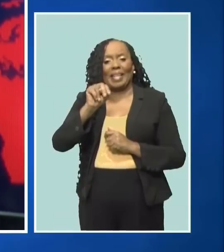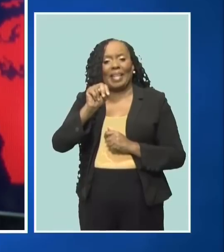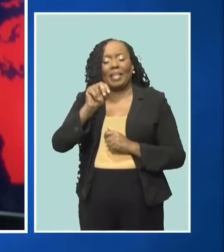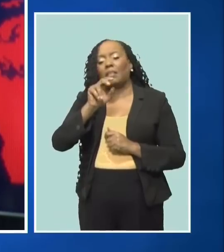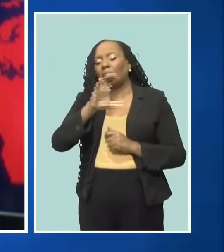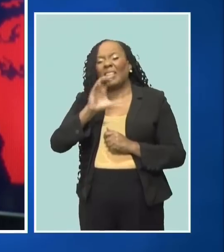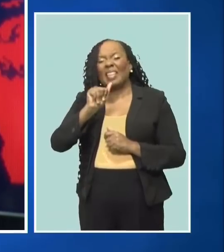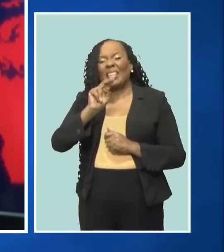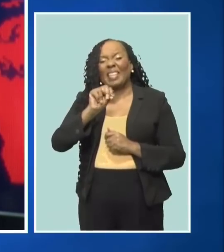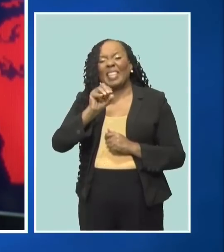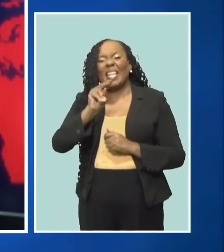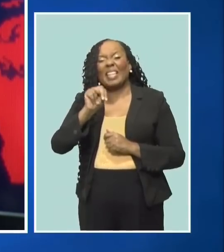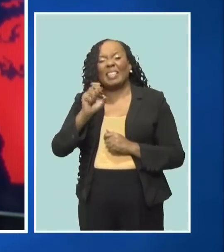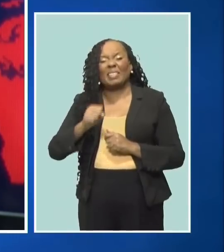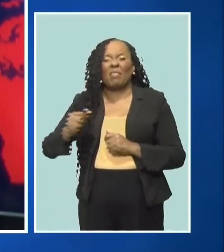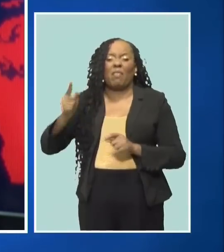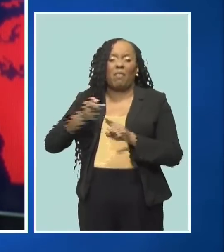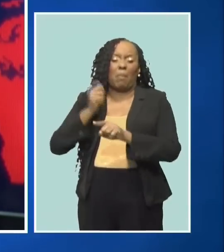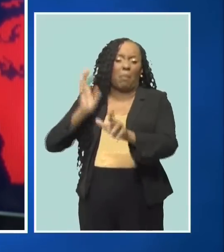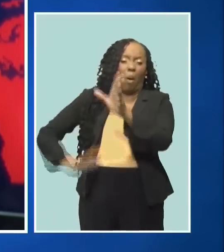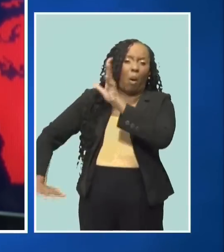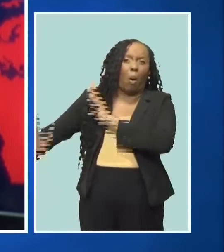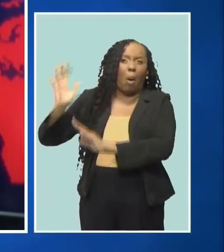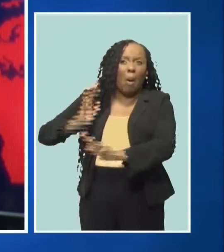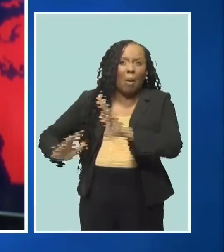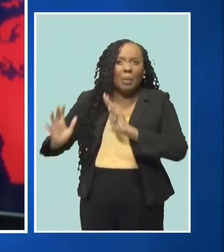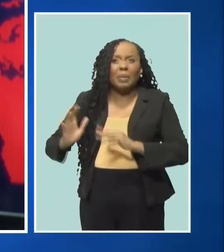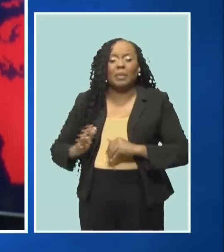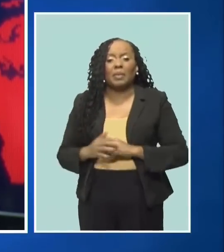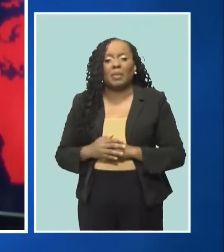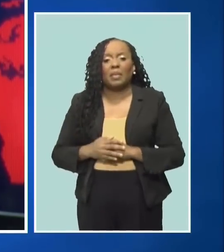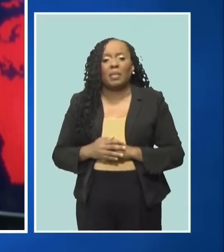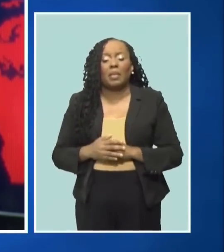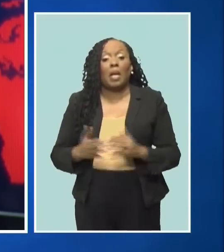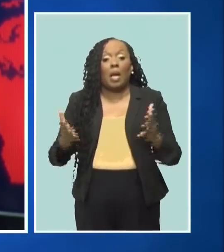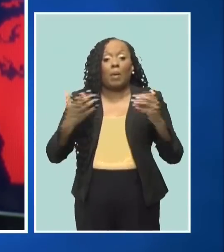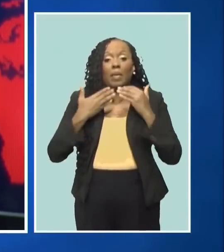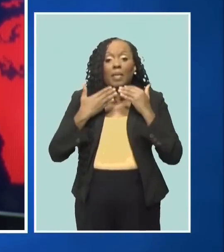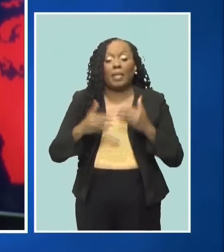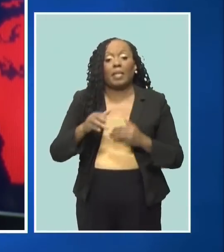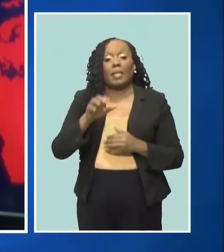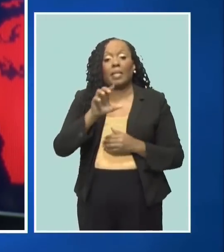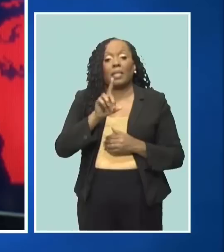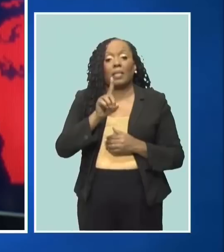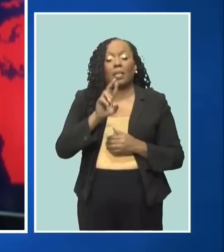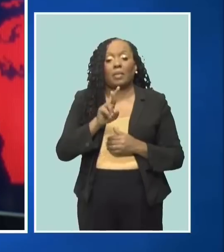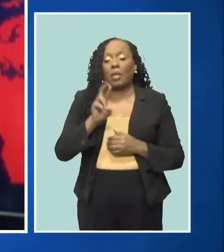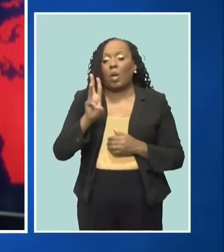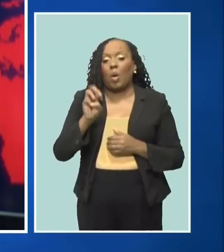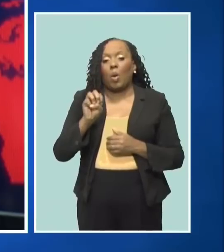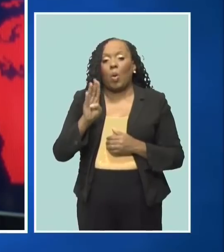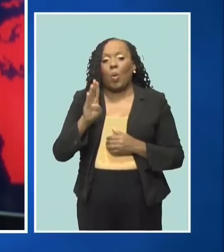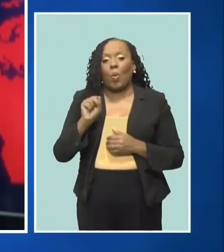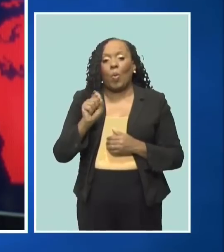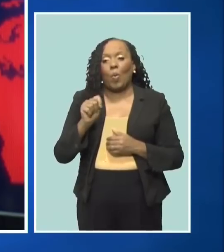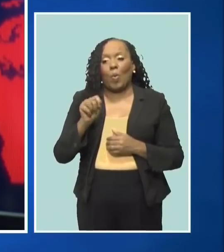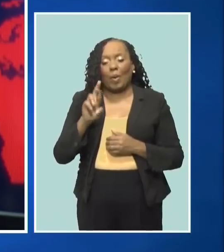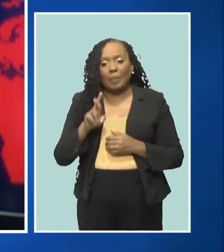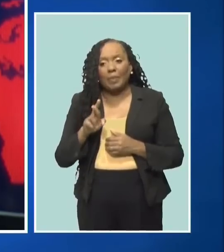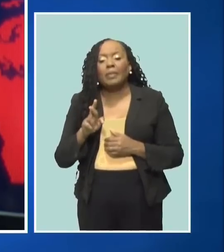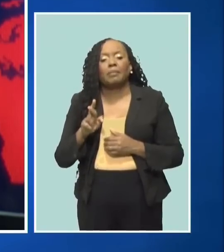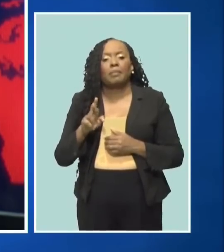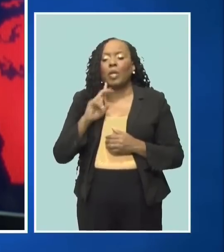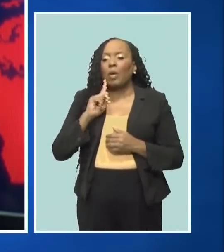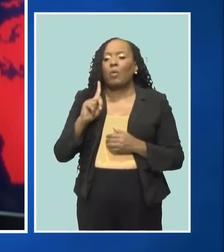18th century. I want to also thank Dr. Webster as well. He's donated several pieces to the actual